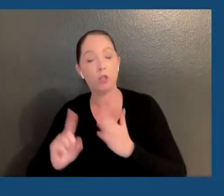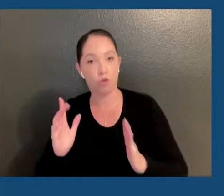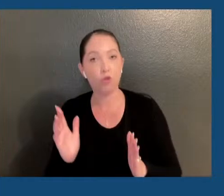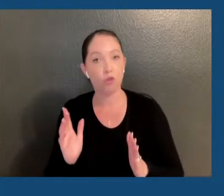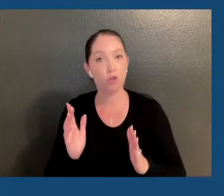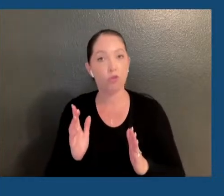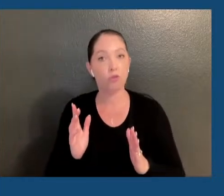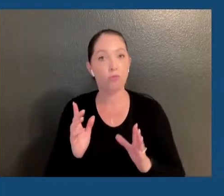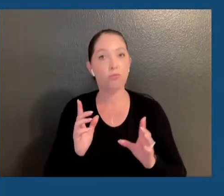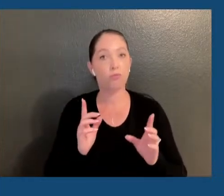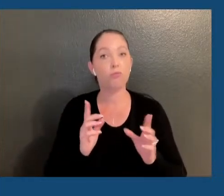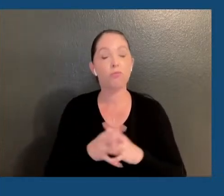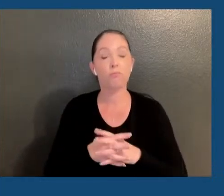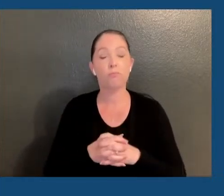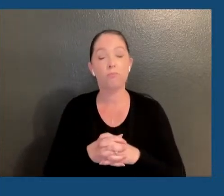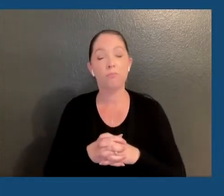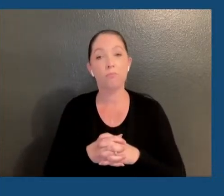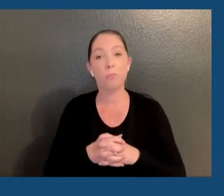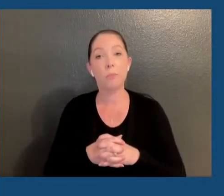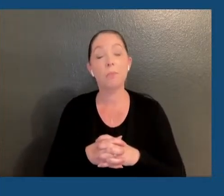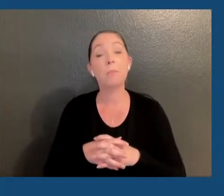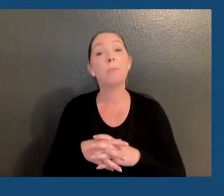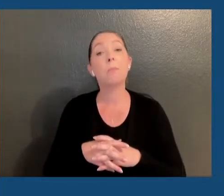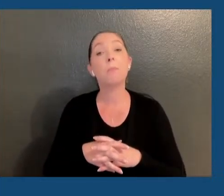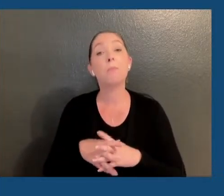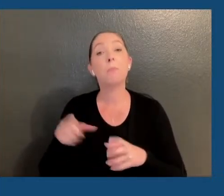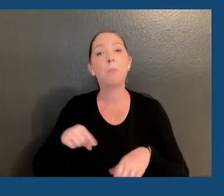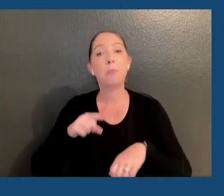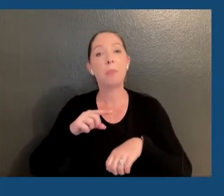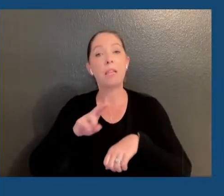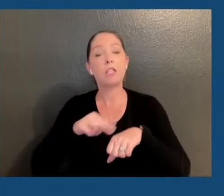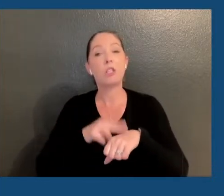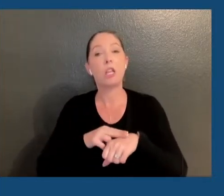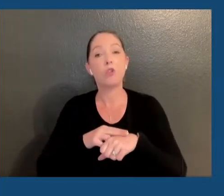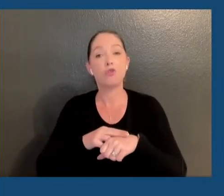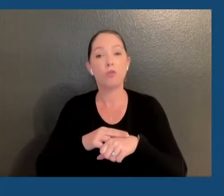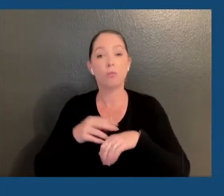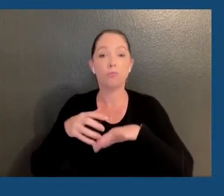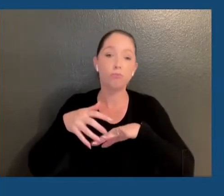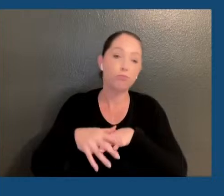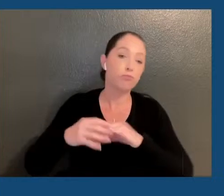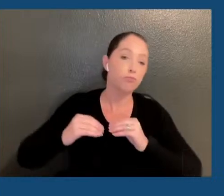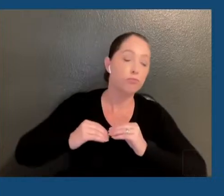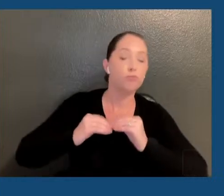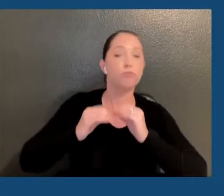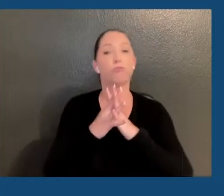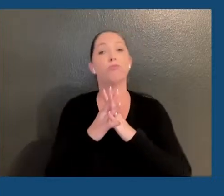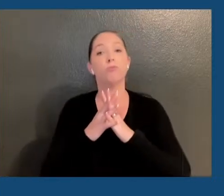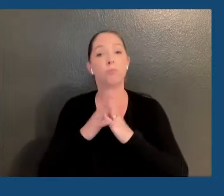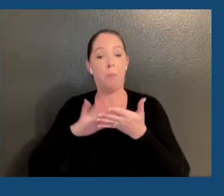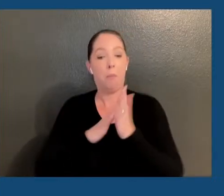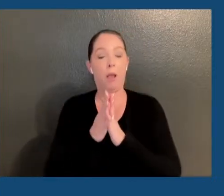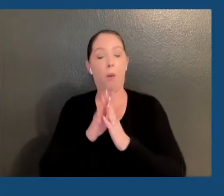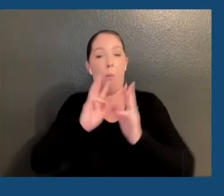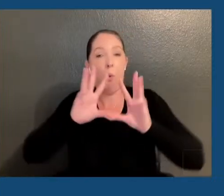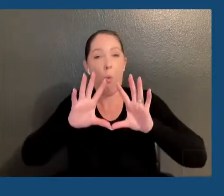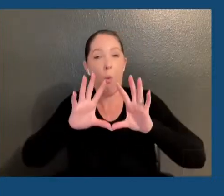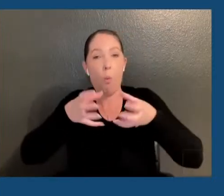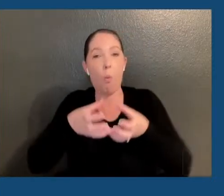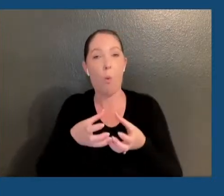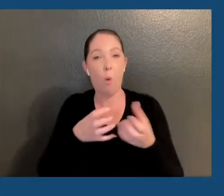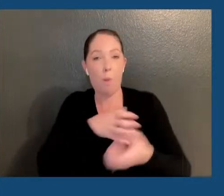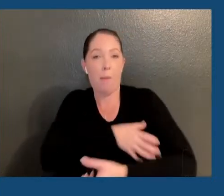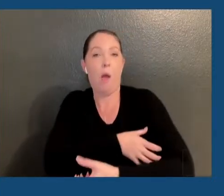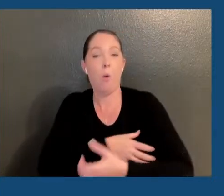discipline. As this nation was born and grew into a world power, New York became one of the nation's